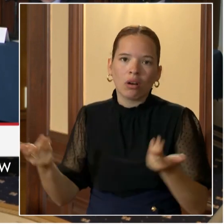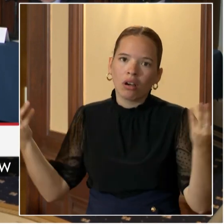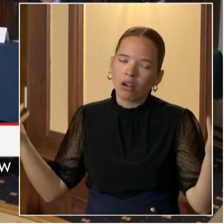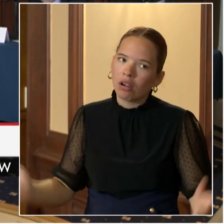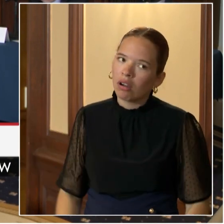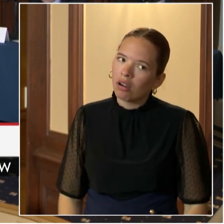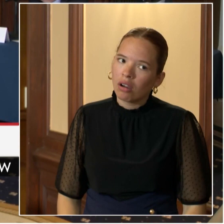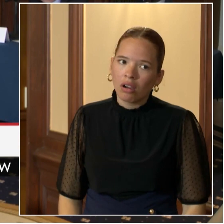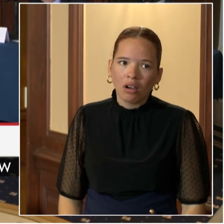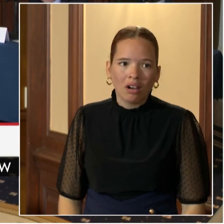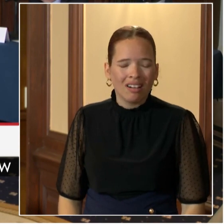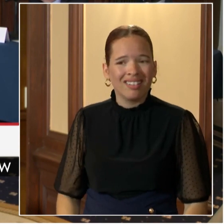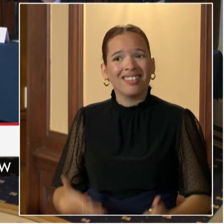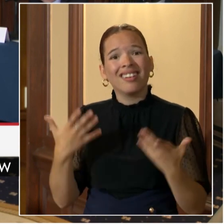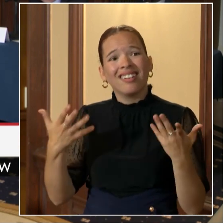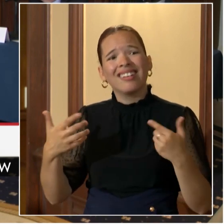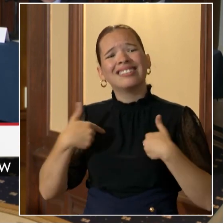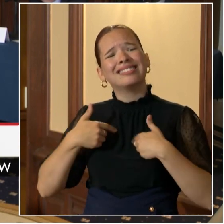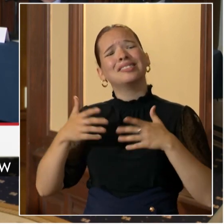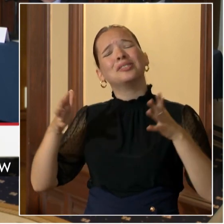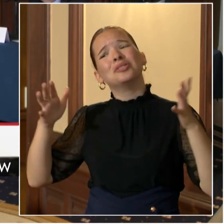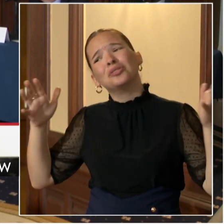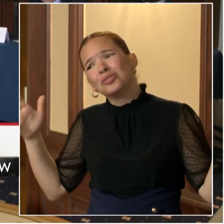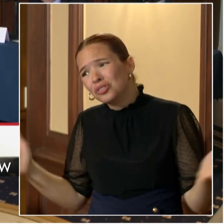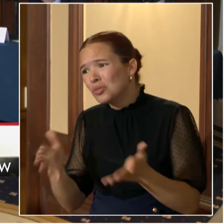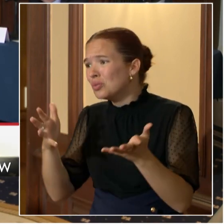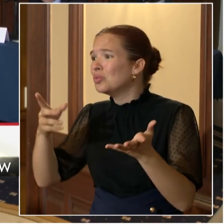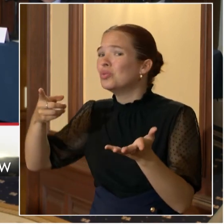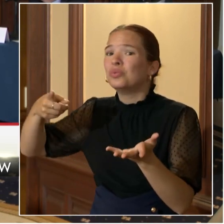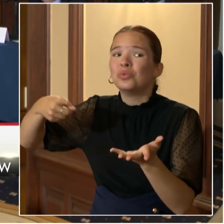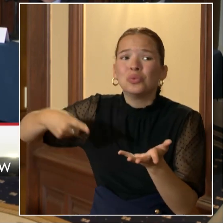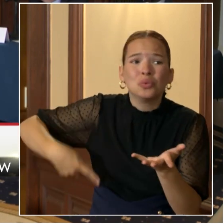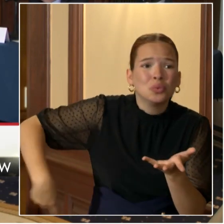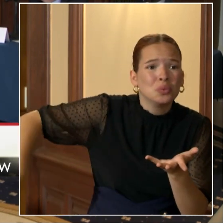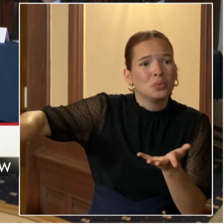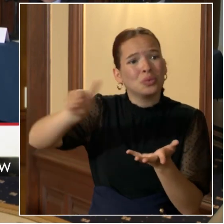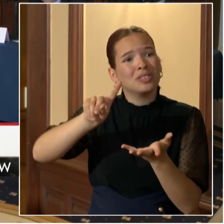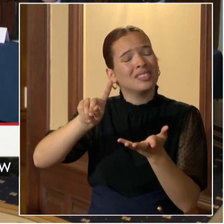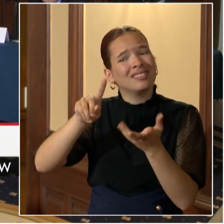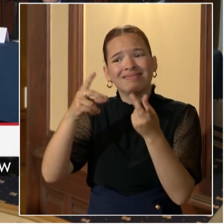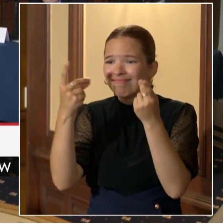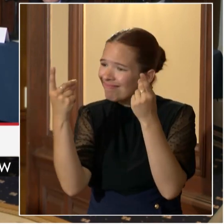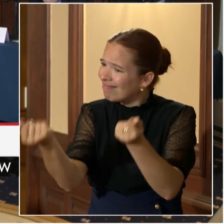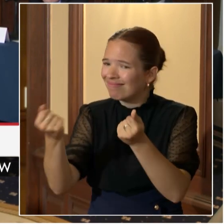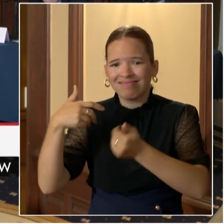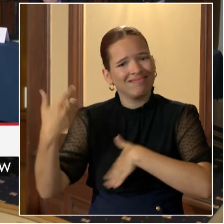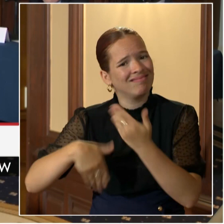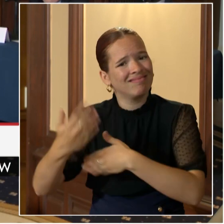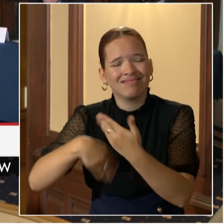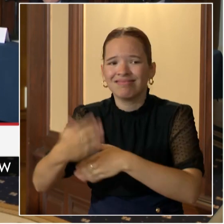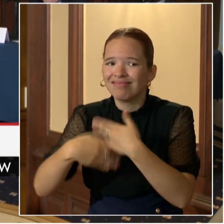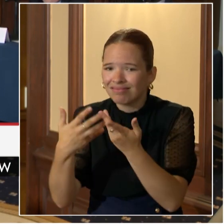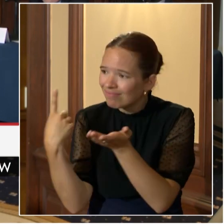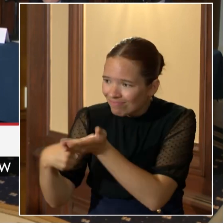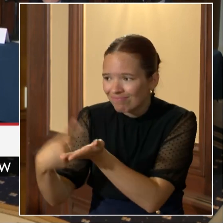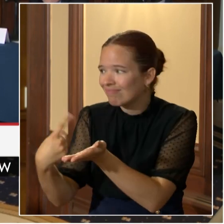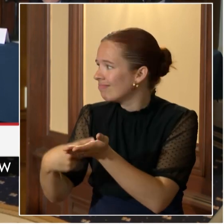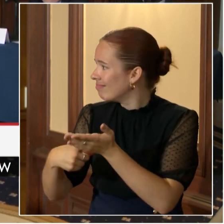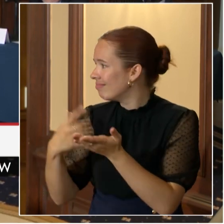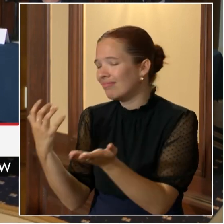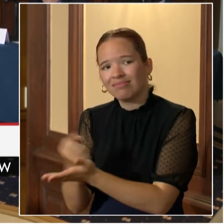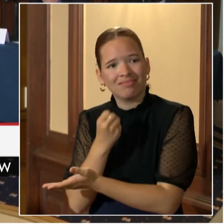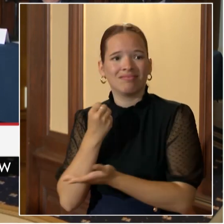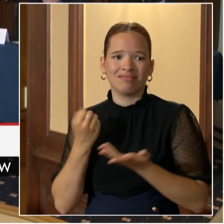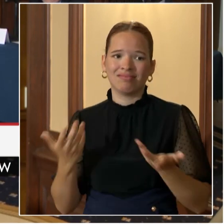process early. Our process has already begun for next year, as well as the councils, and anything